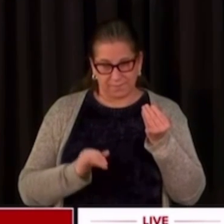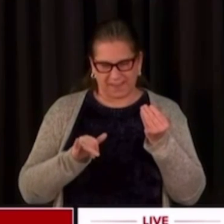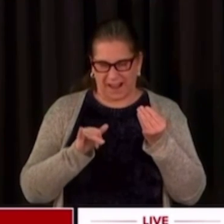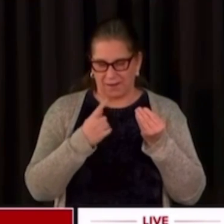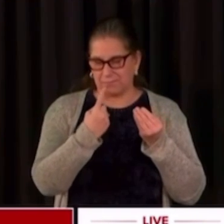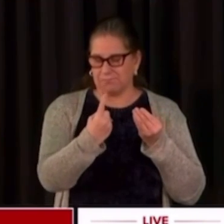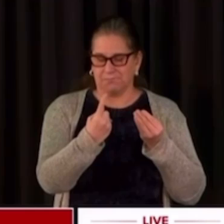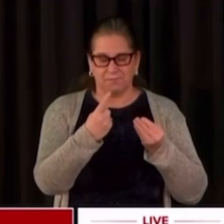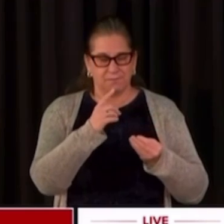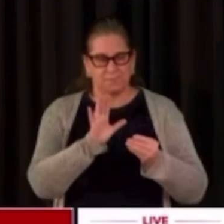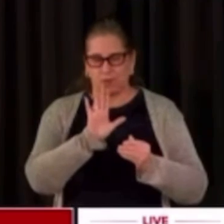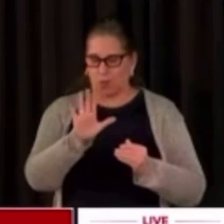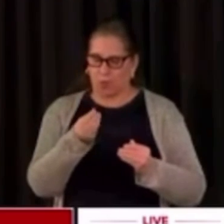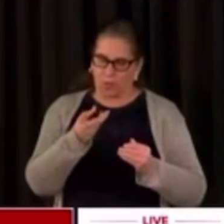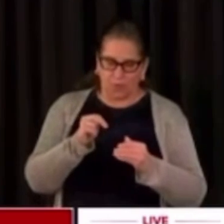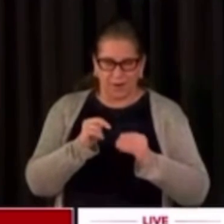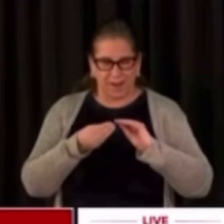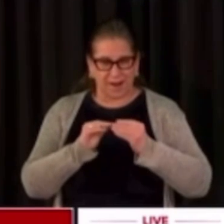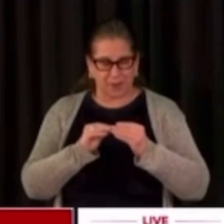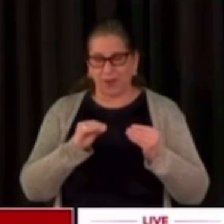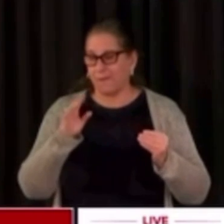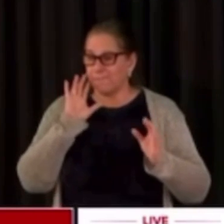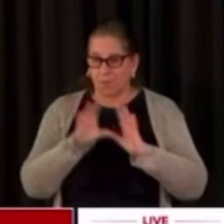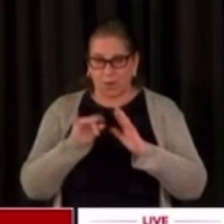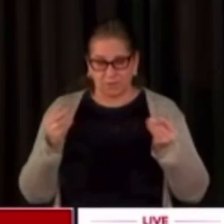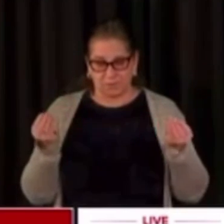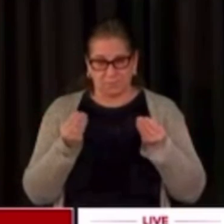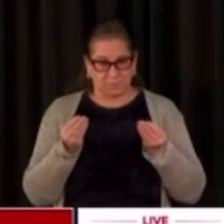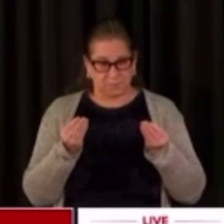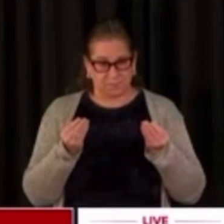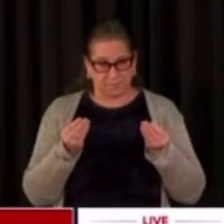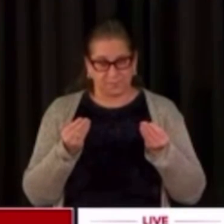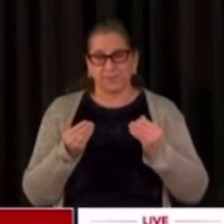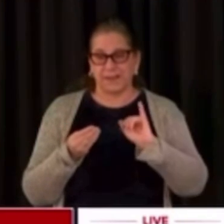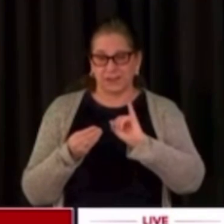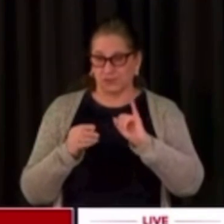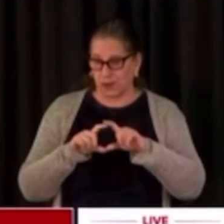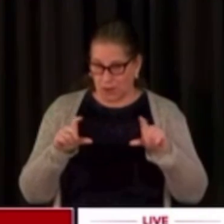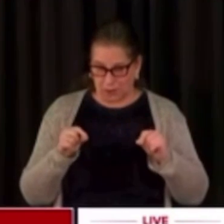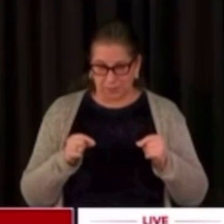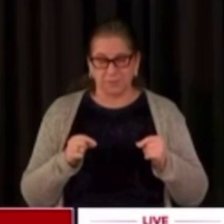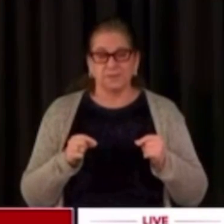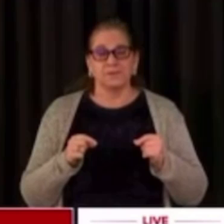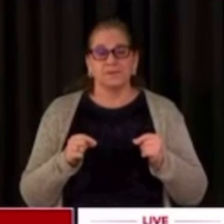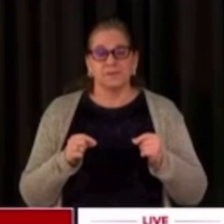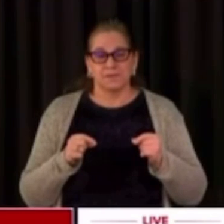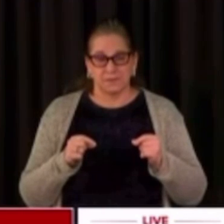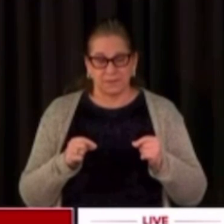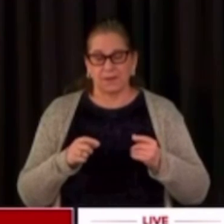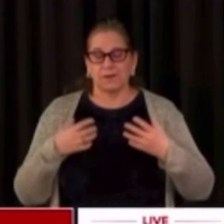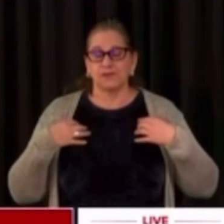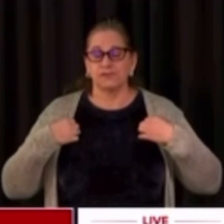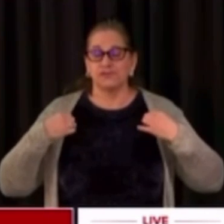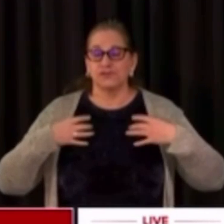a photo ID, and your insurance card. You should wear a loose-fitting shirt that allows